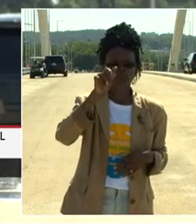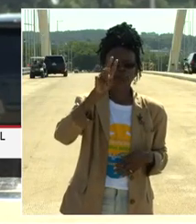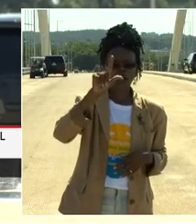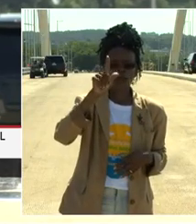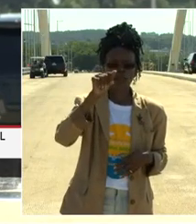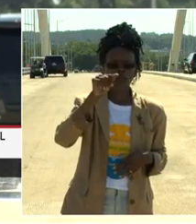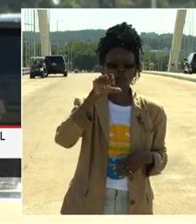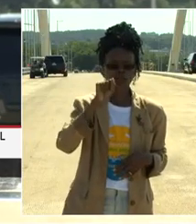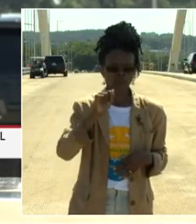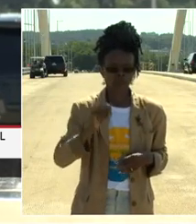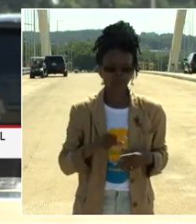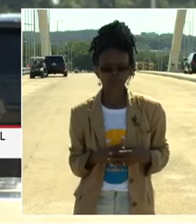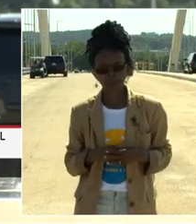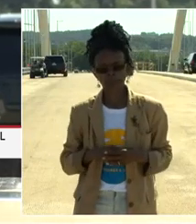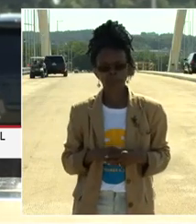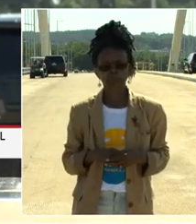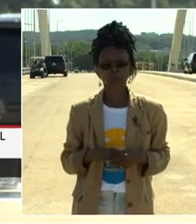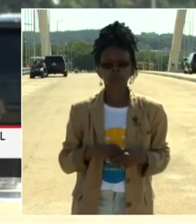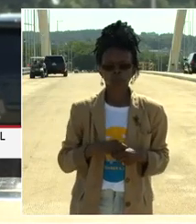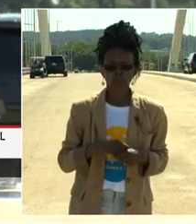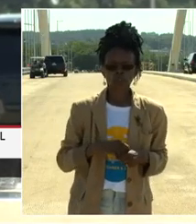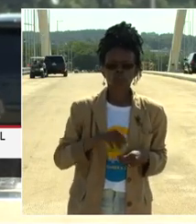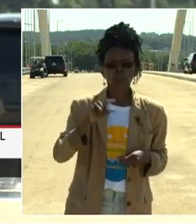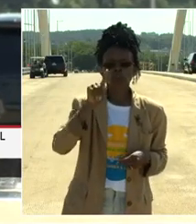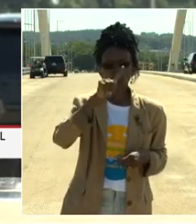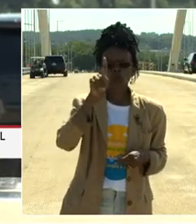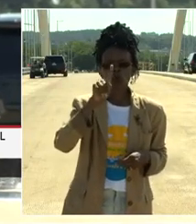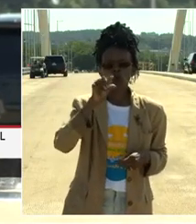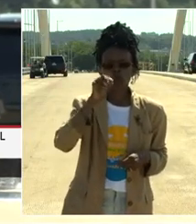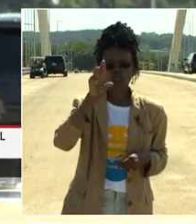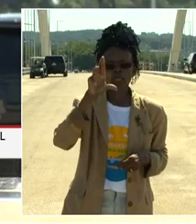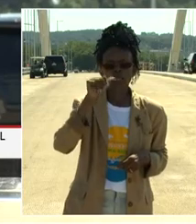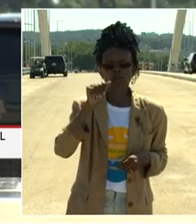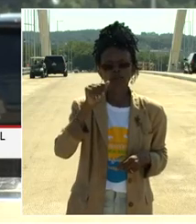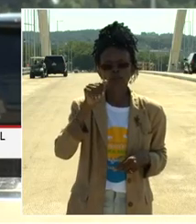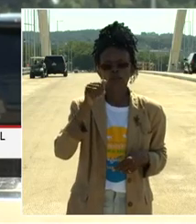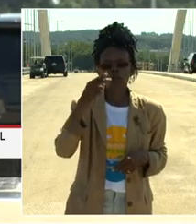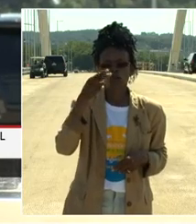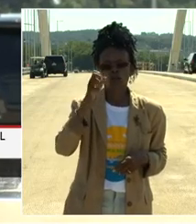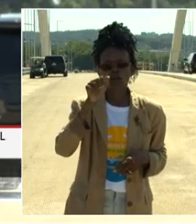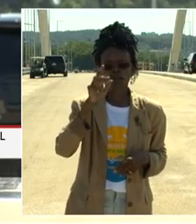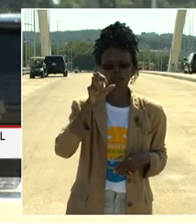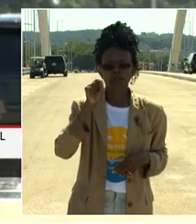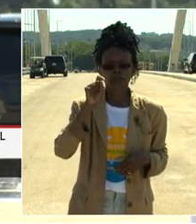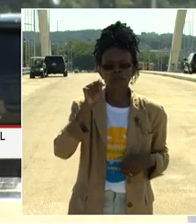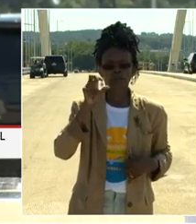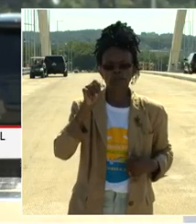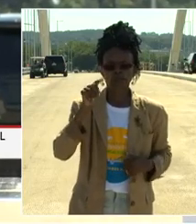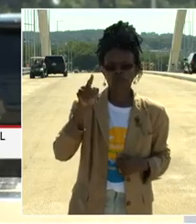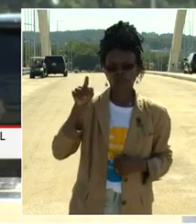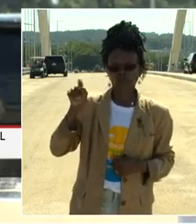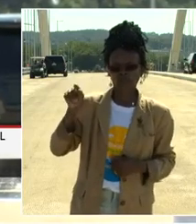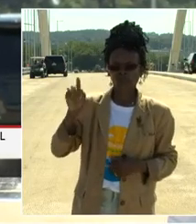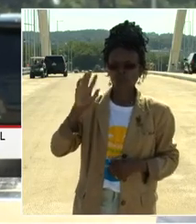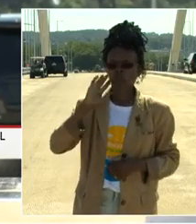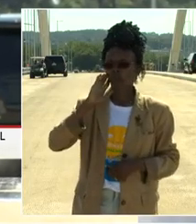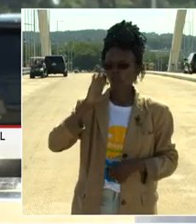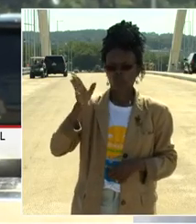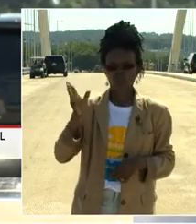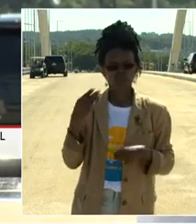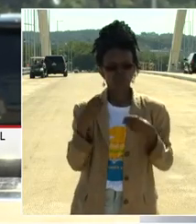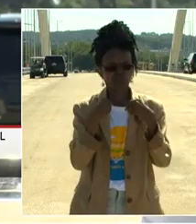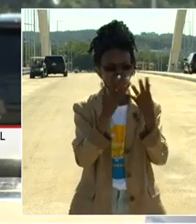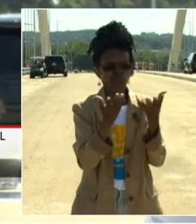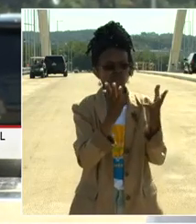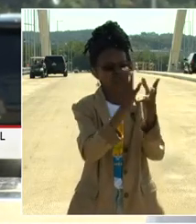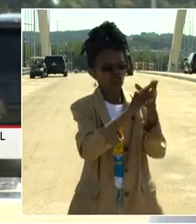was a whirlwind among breezes. He broke the shackles of his bondage